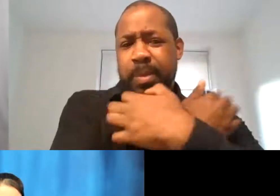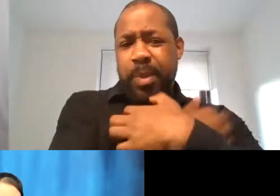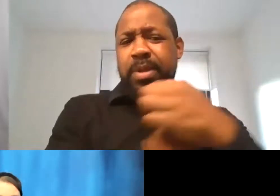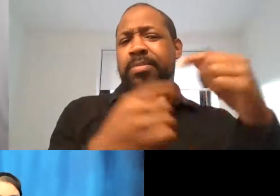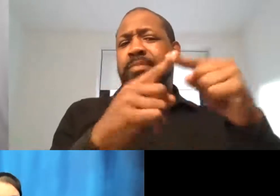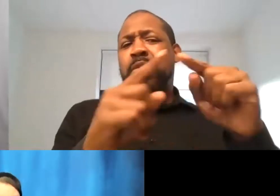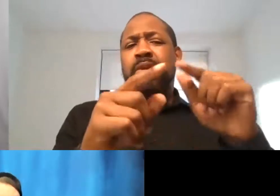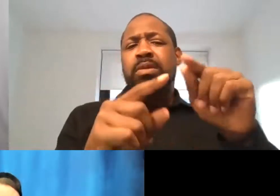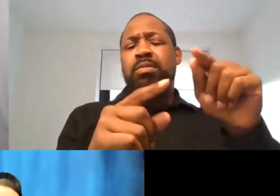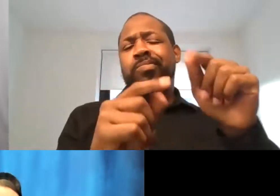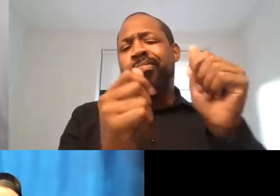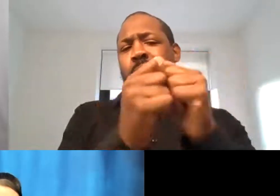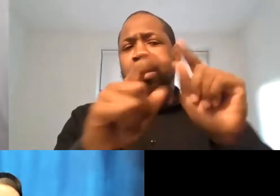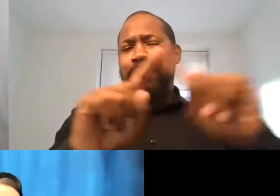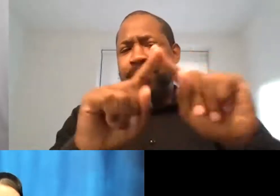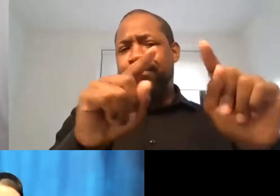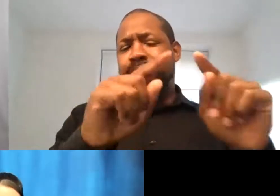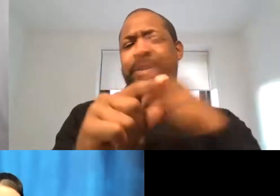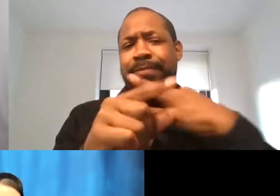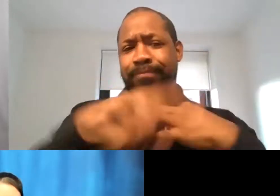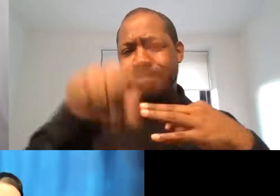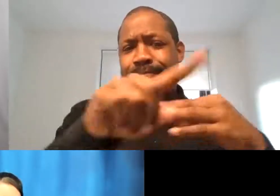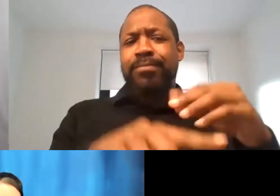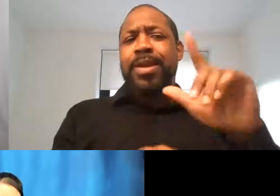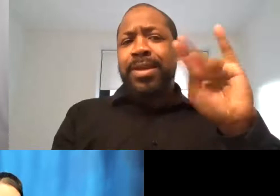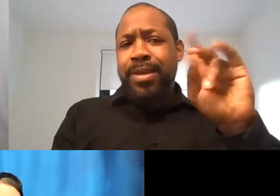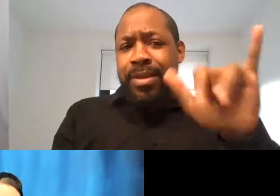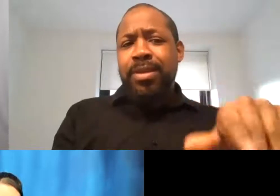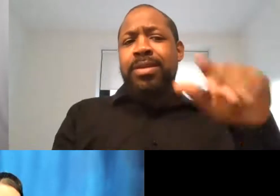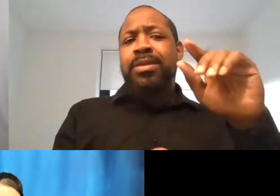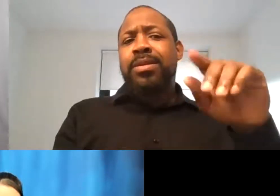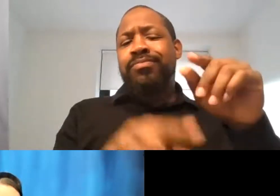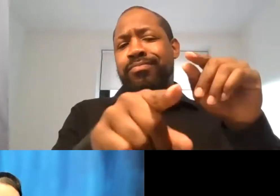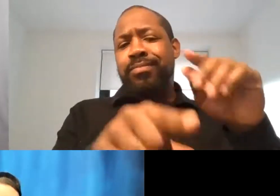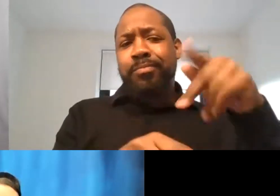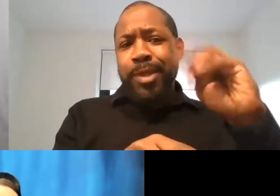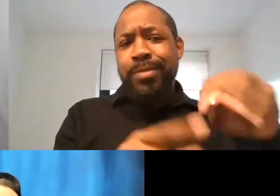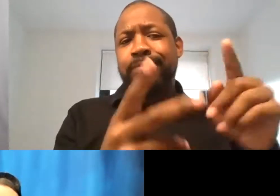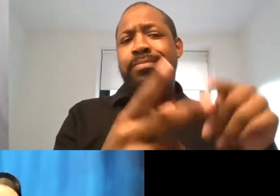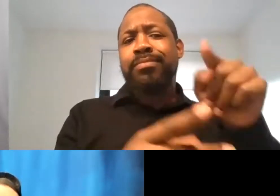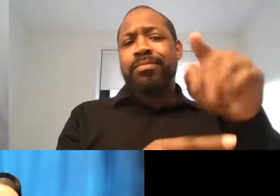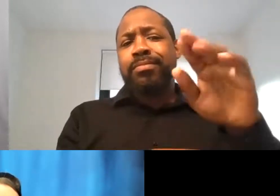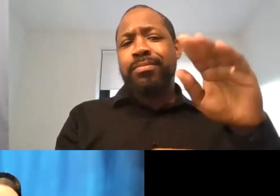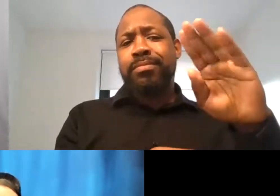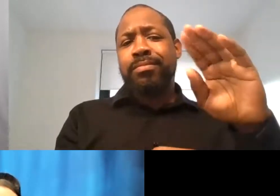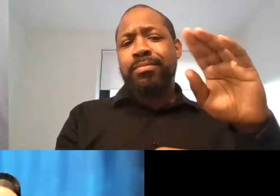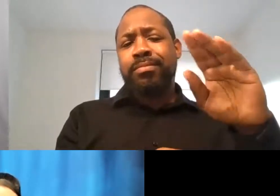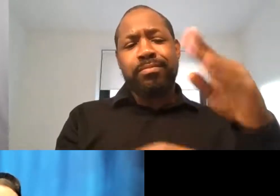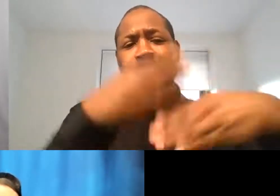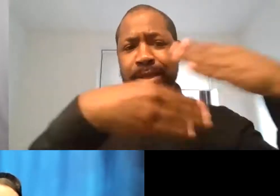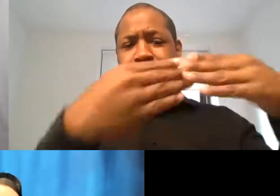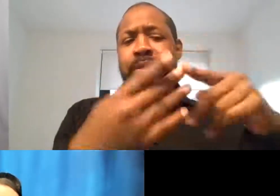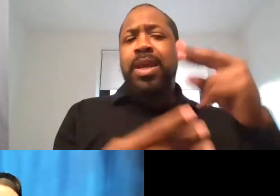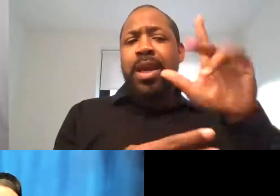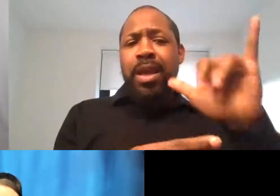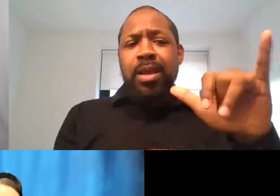COVID, I've been working with that a lot with Mike Bear and a lot of other people as well. Pam